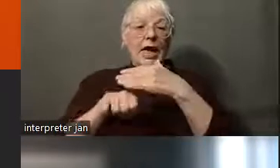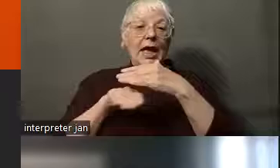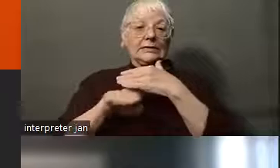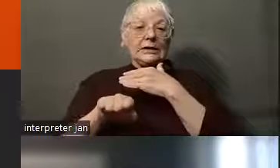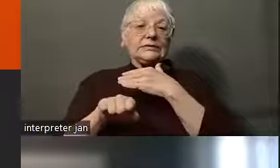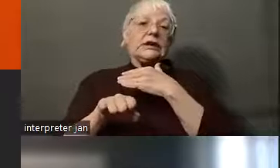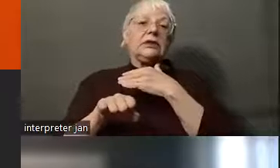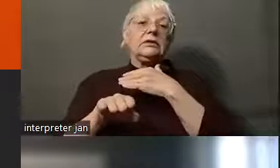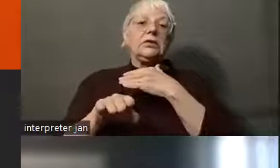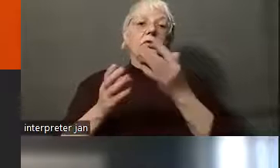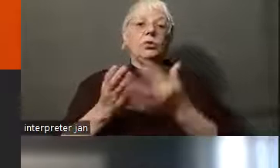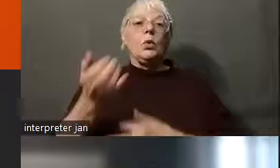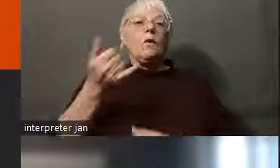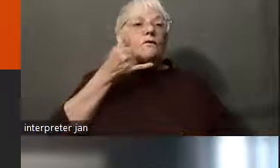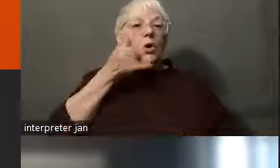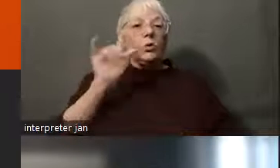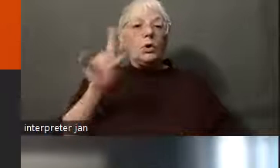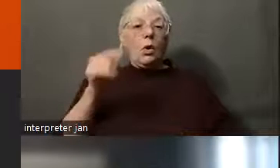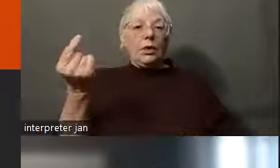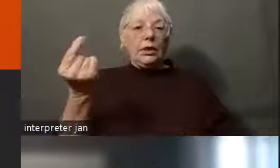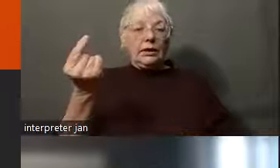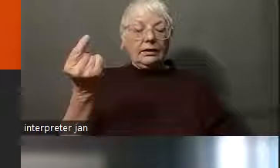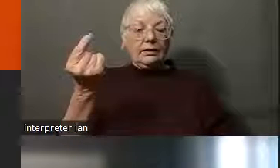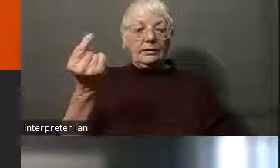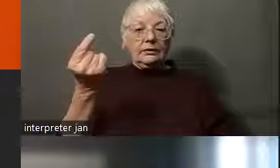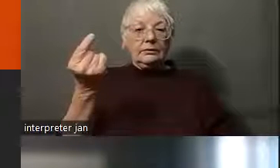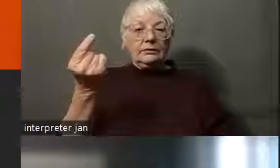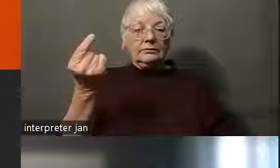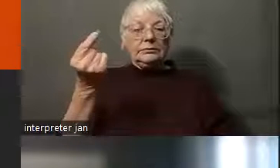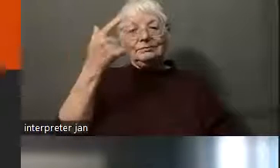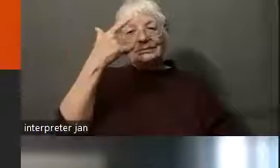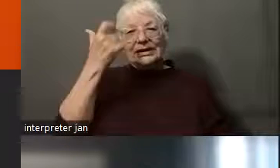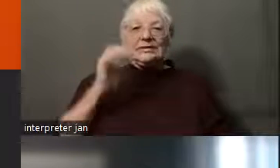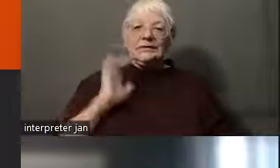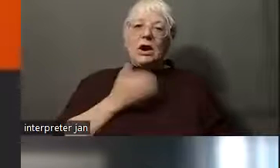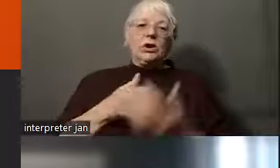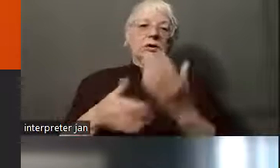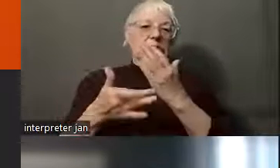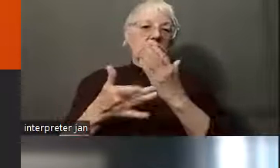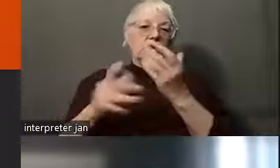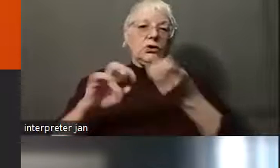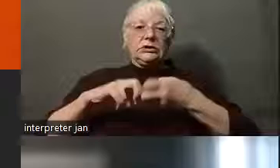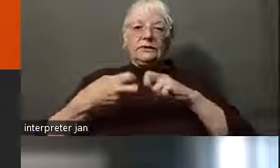by telephone only due to technical difficulties,